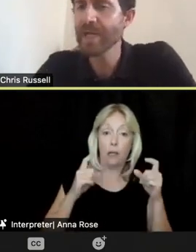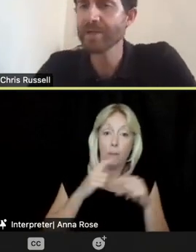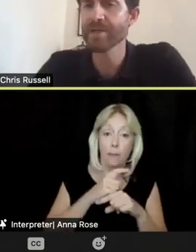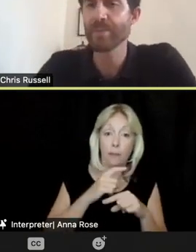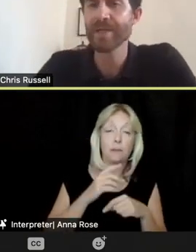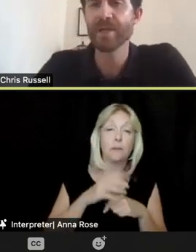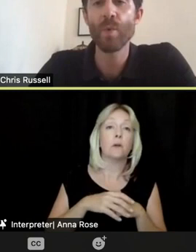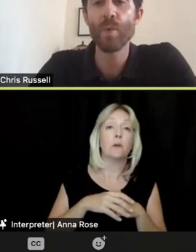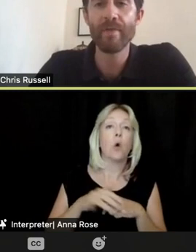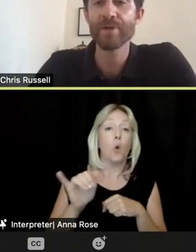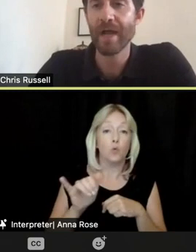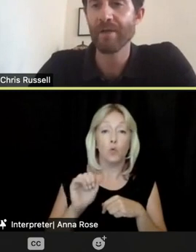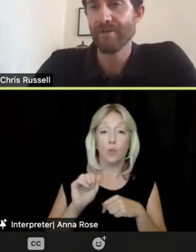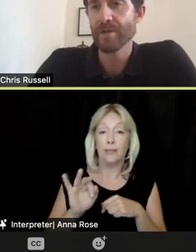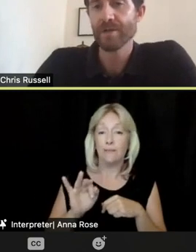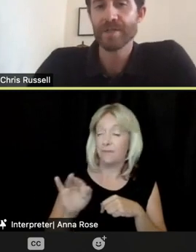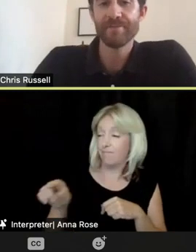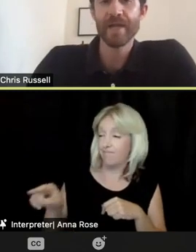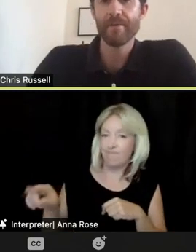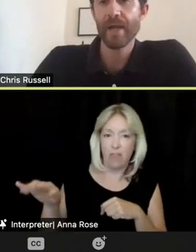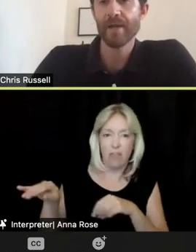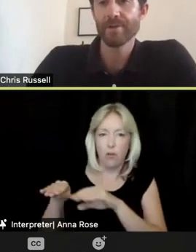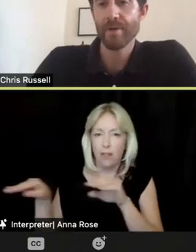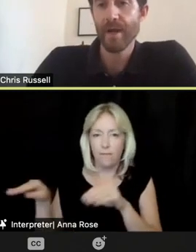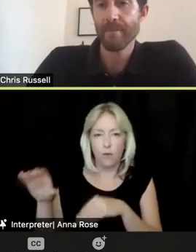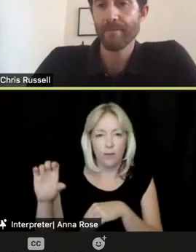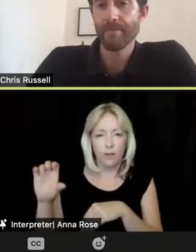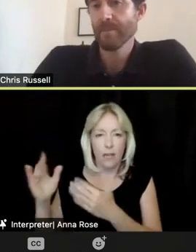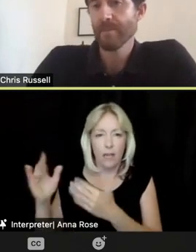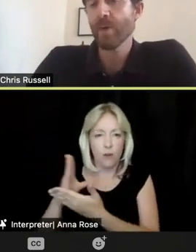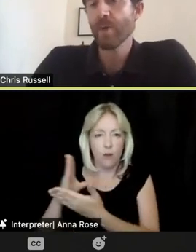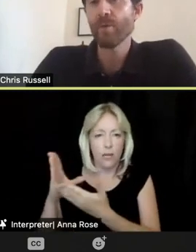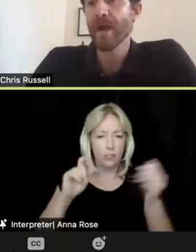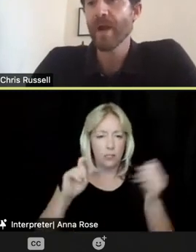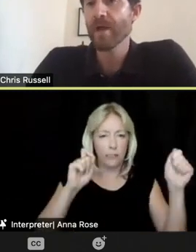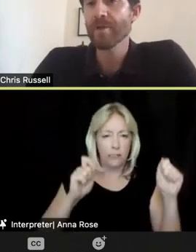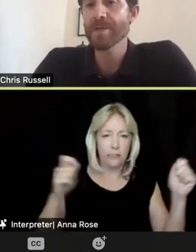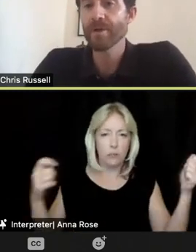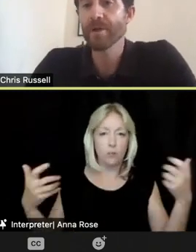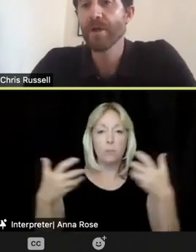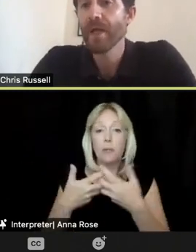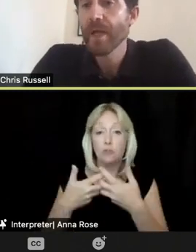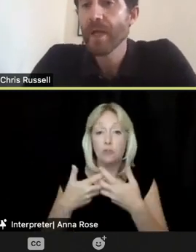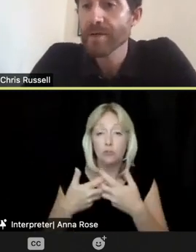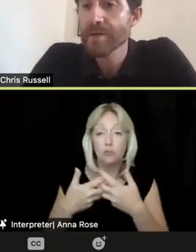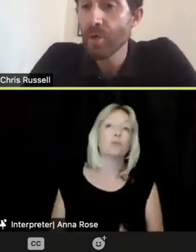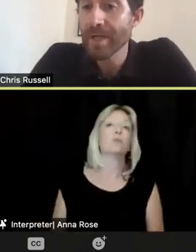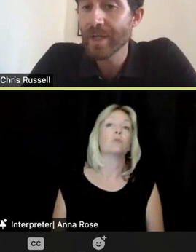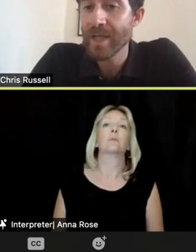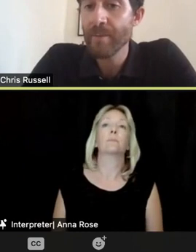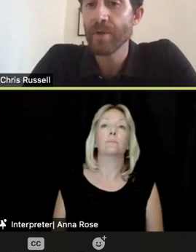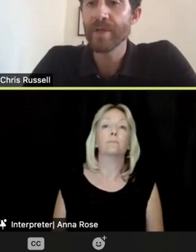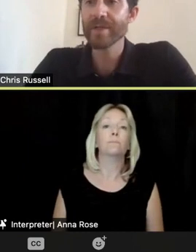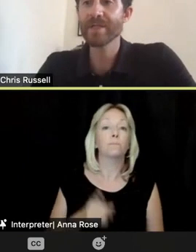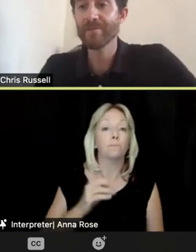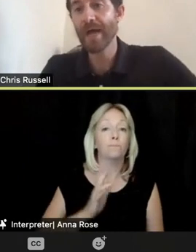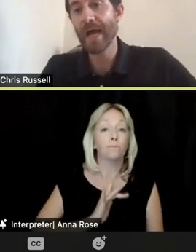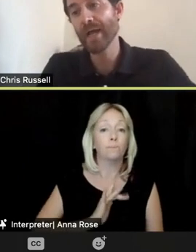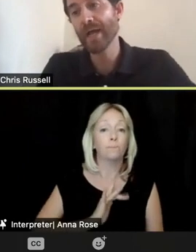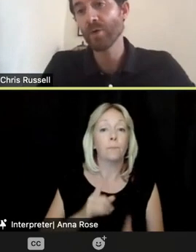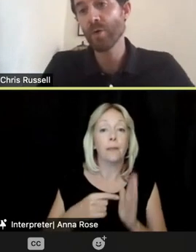making adaptations based on where that child falls on the CVI range, right? Like we would for any other material. Here's a cool example